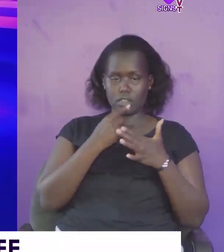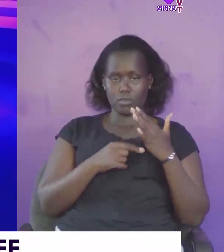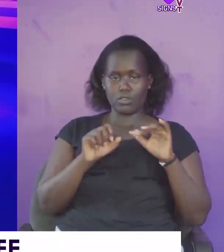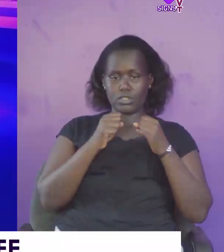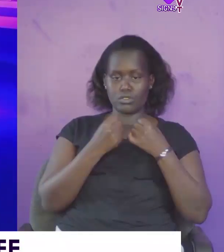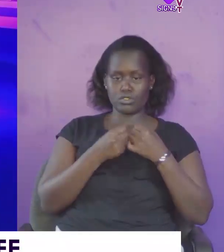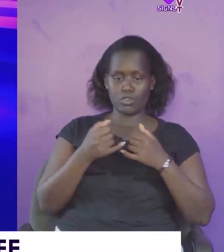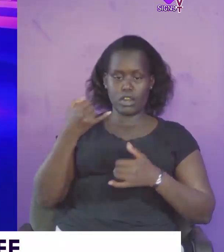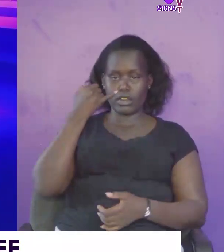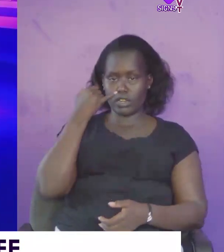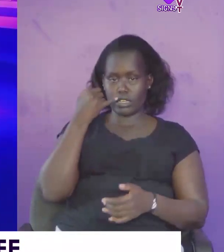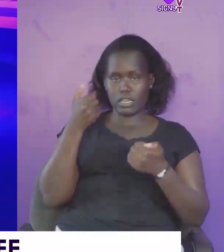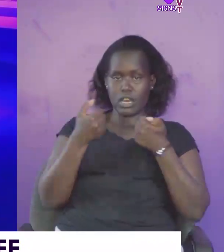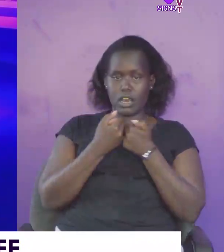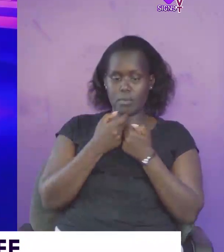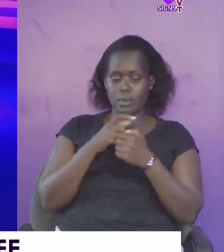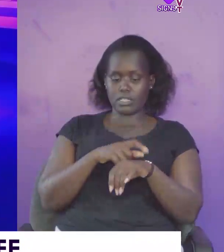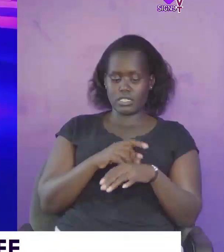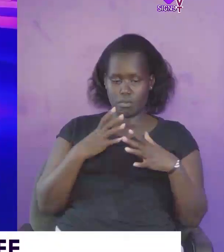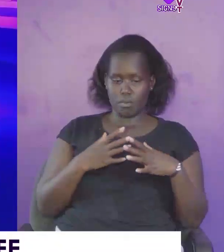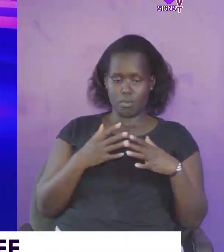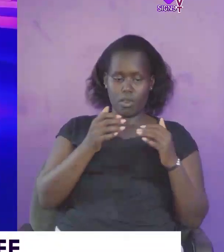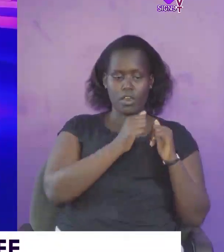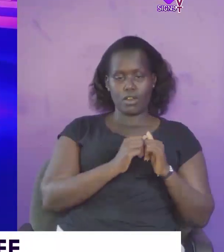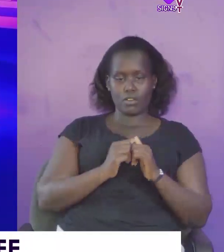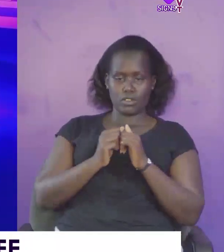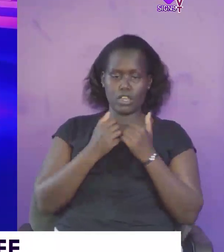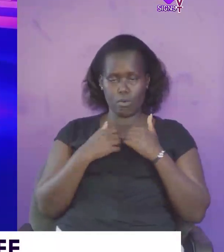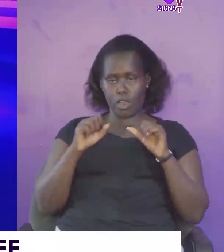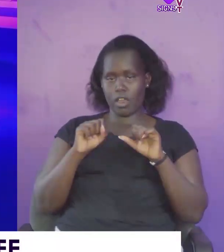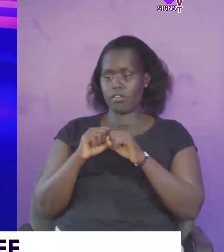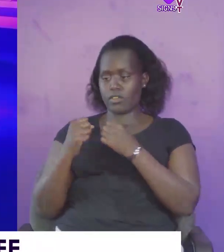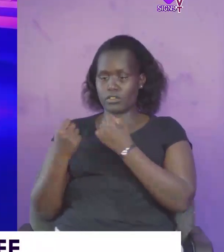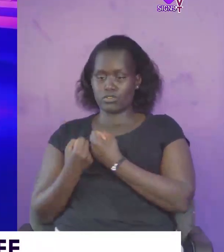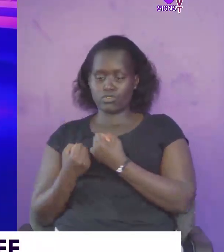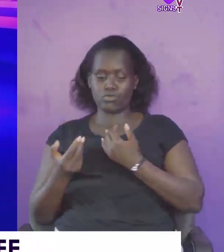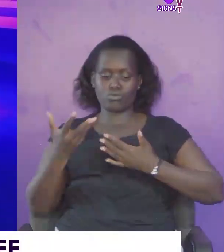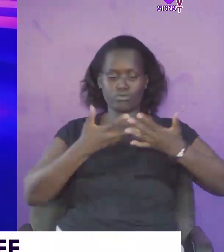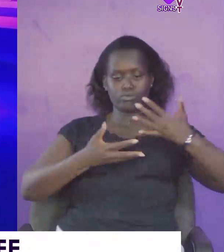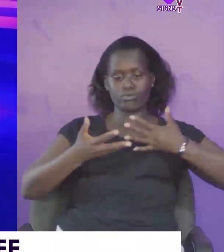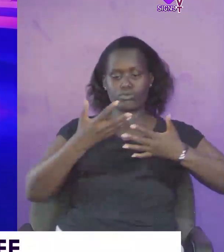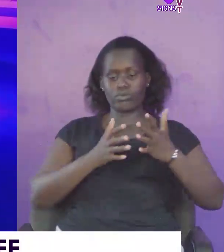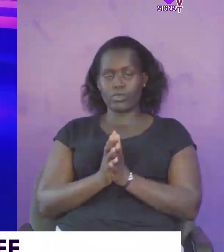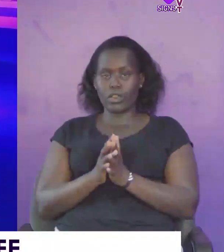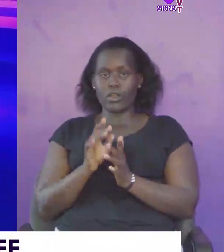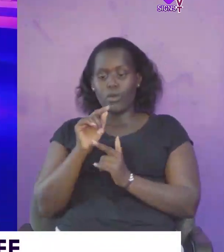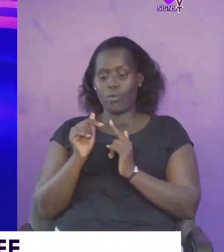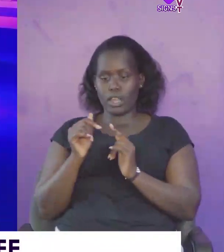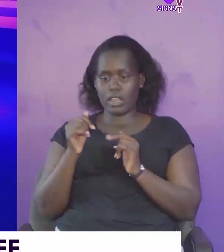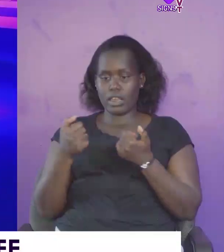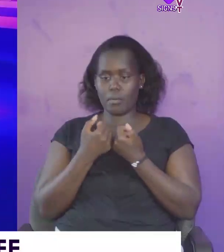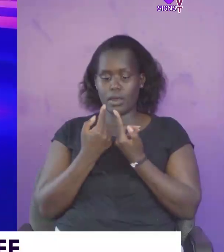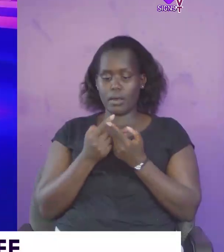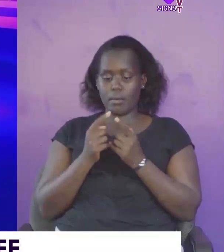So they only happen when, people have gathered and, we have a social interaction. I think that is when they happen. But I